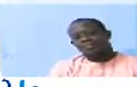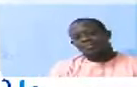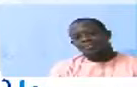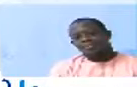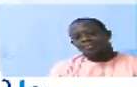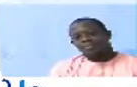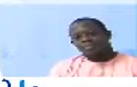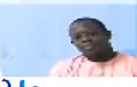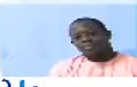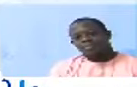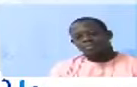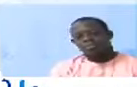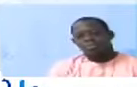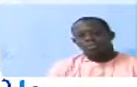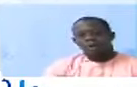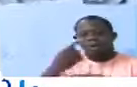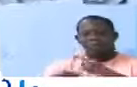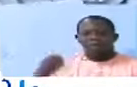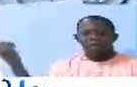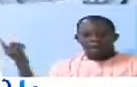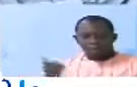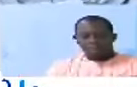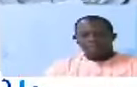After the beating,